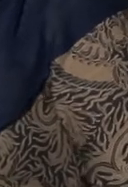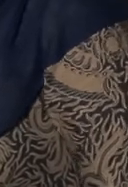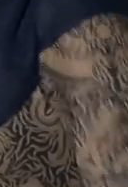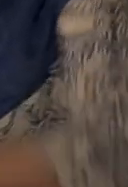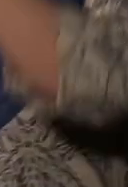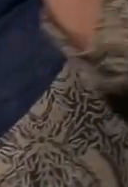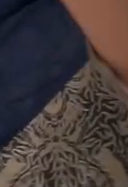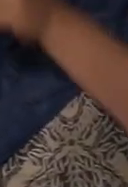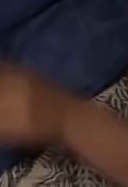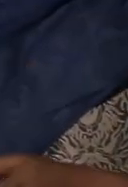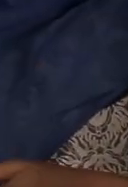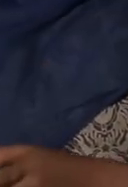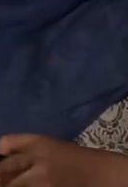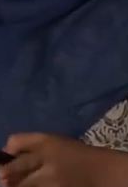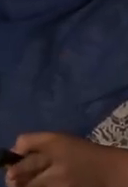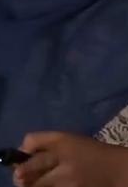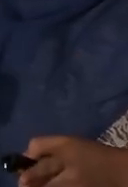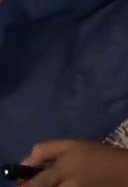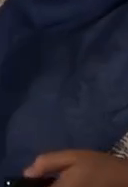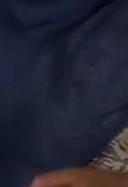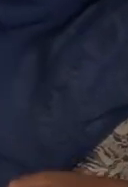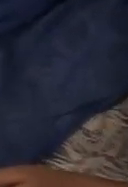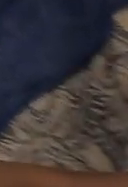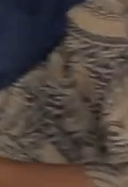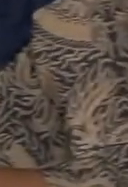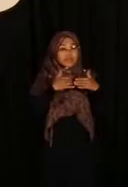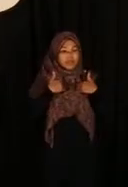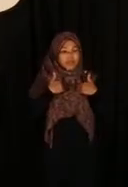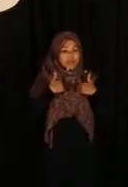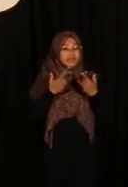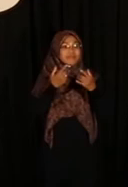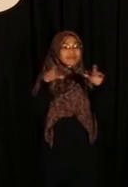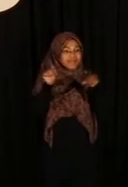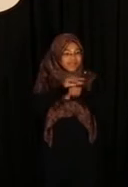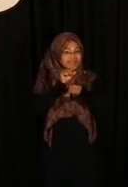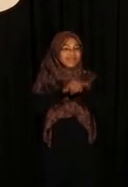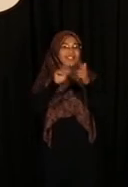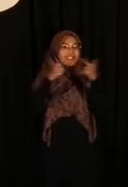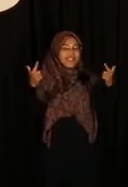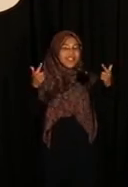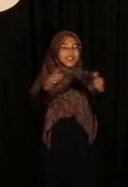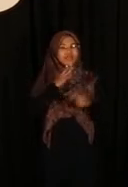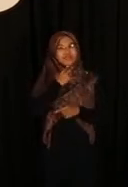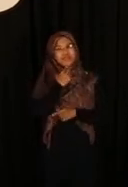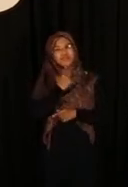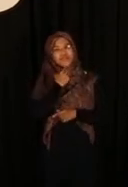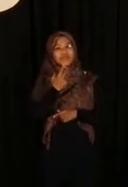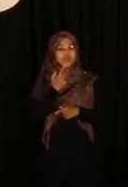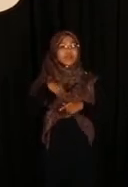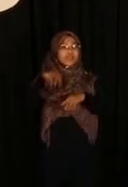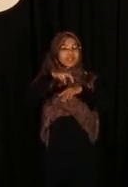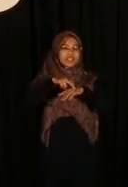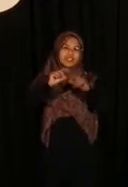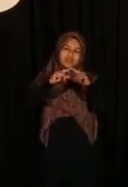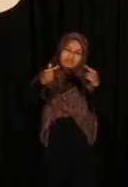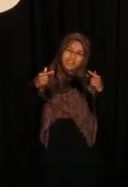into the class and pointing at the same thing using their native language. Of course, I made pronunciation mistakes,